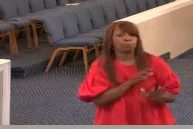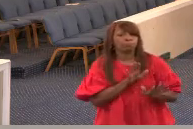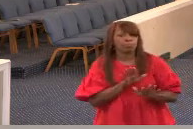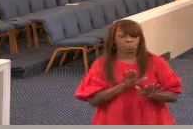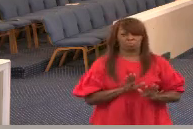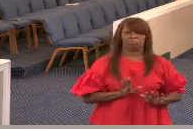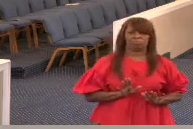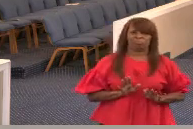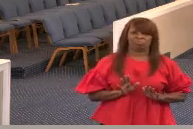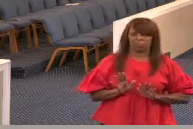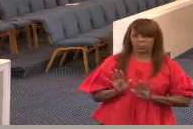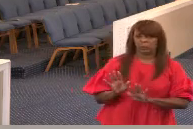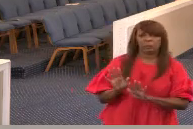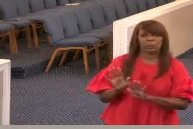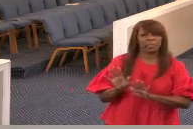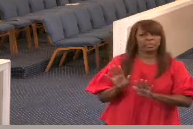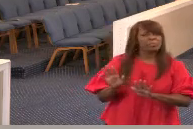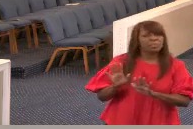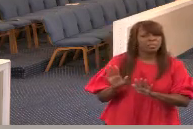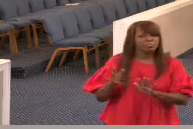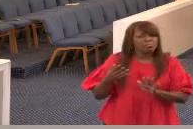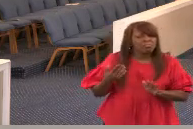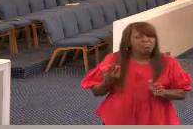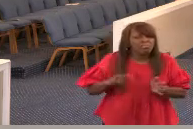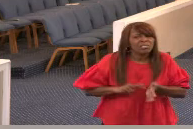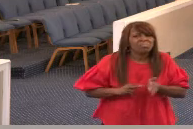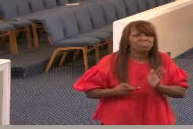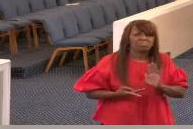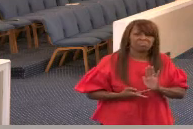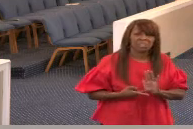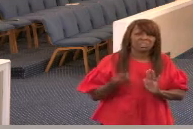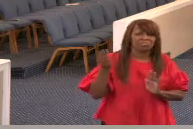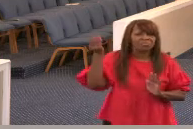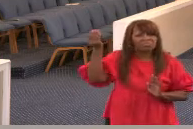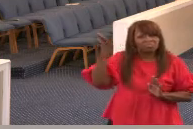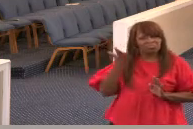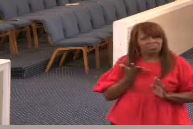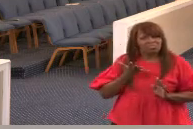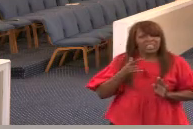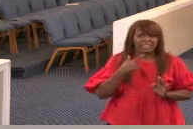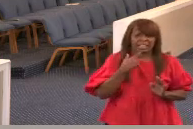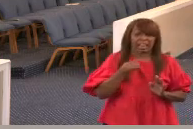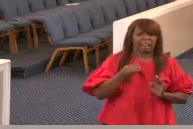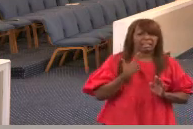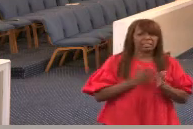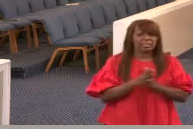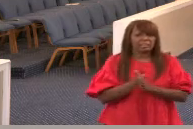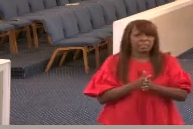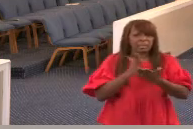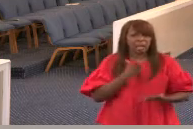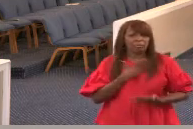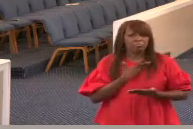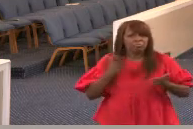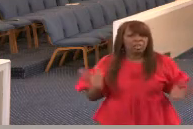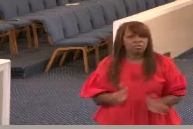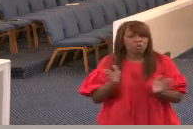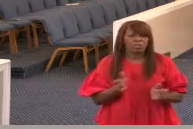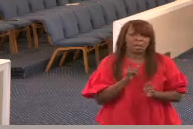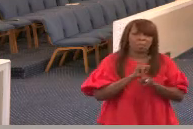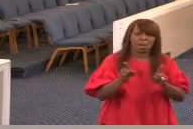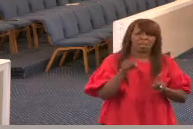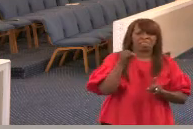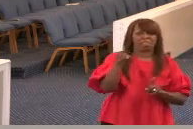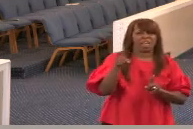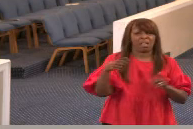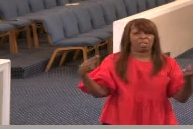Wait a minute. Paul, what kind of language are you using? Be of good cheer. The irony of the